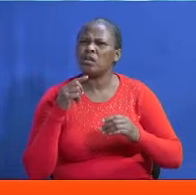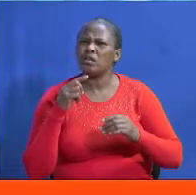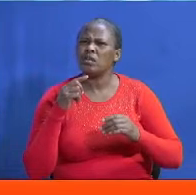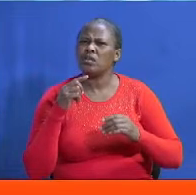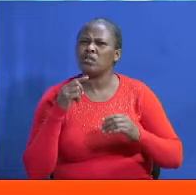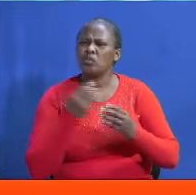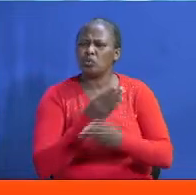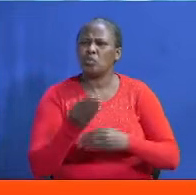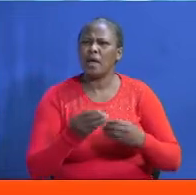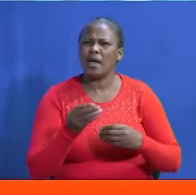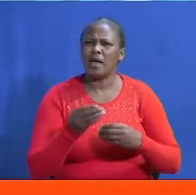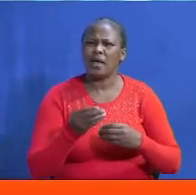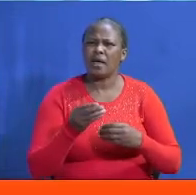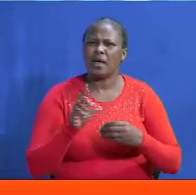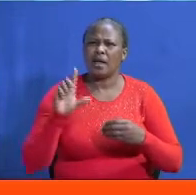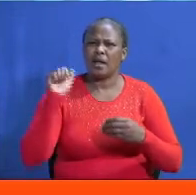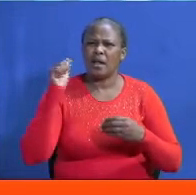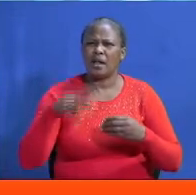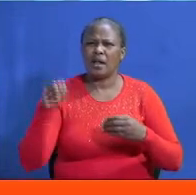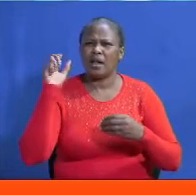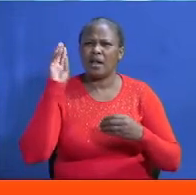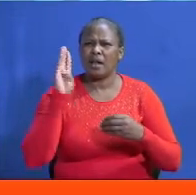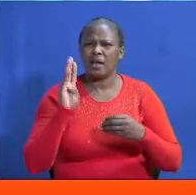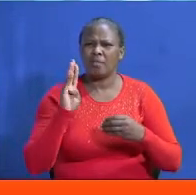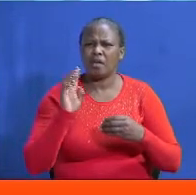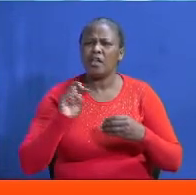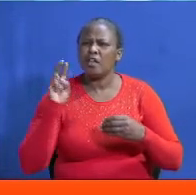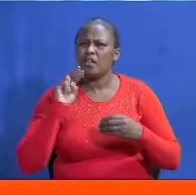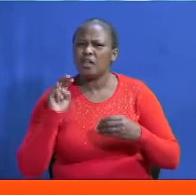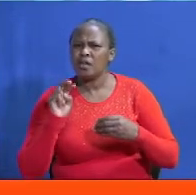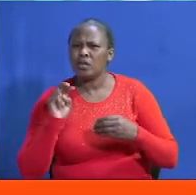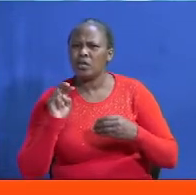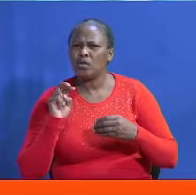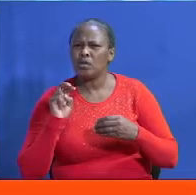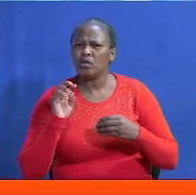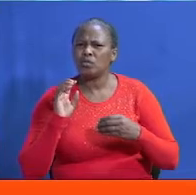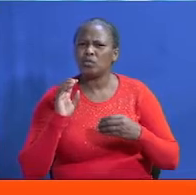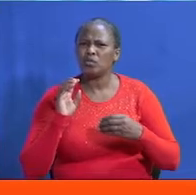And you need to stake coins that you have bought. Mm-hmm.